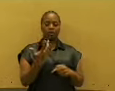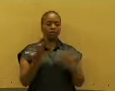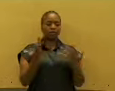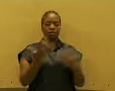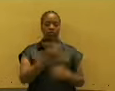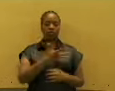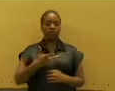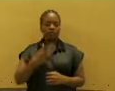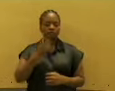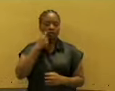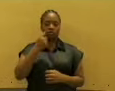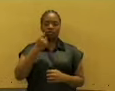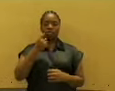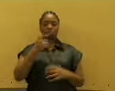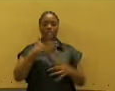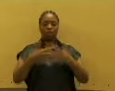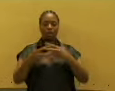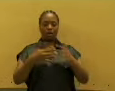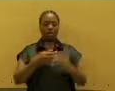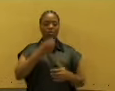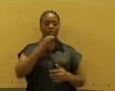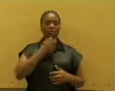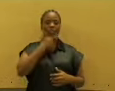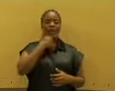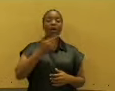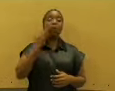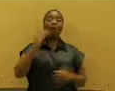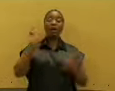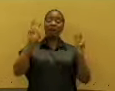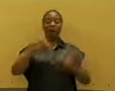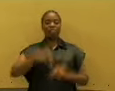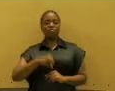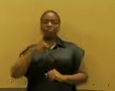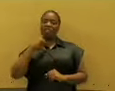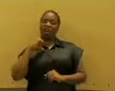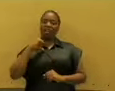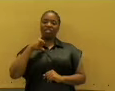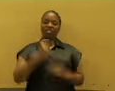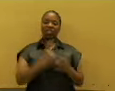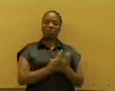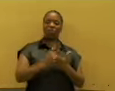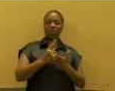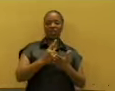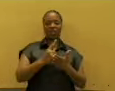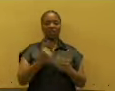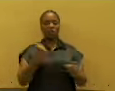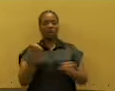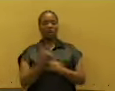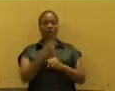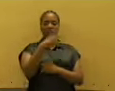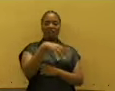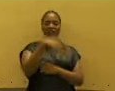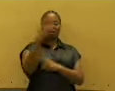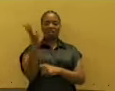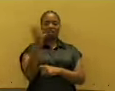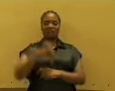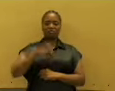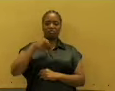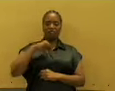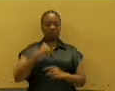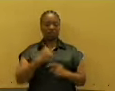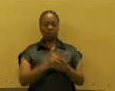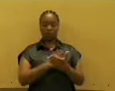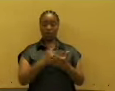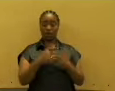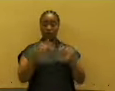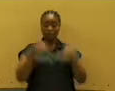and genderqueer were only catered for during Pride Week, where differences were openly celebrated. So this is not a dig at the University of Pretoria.